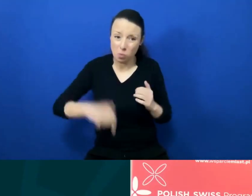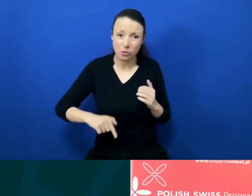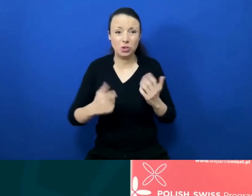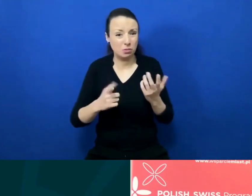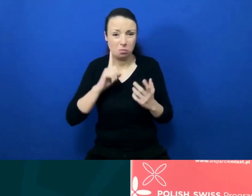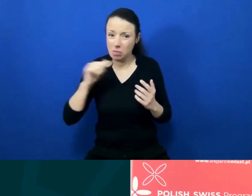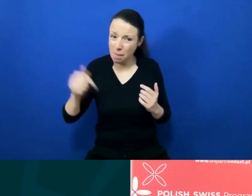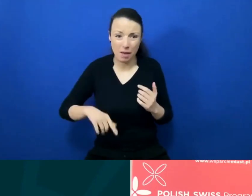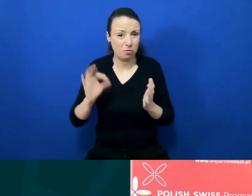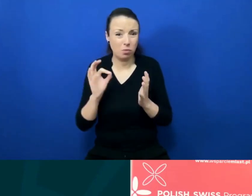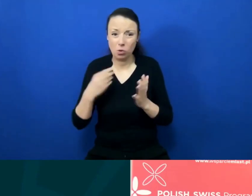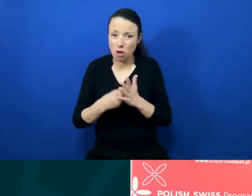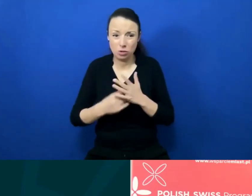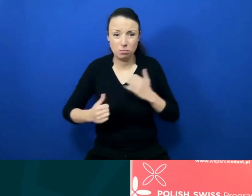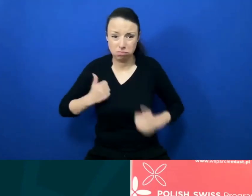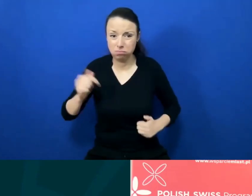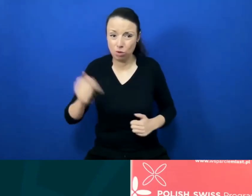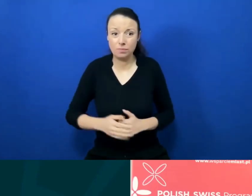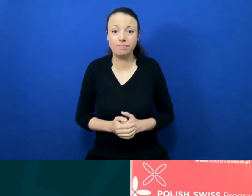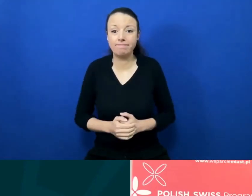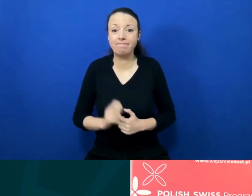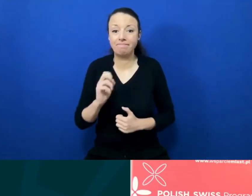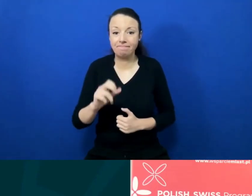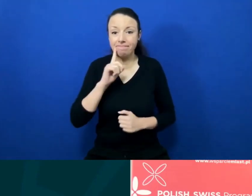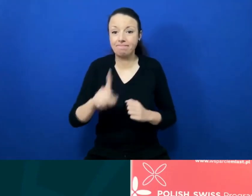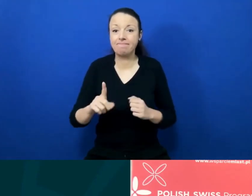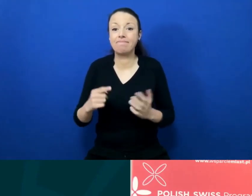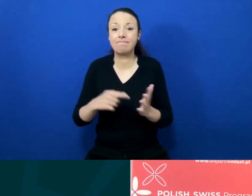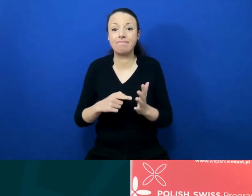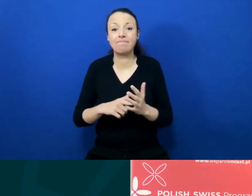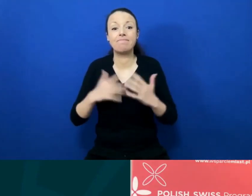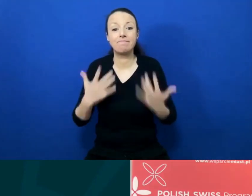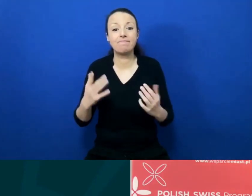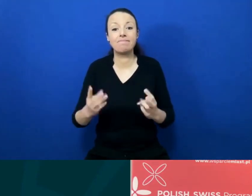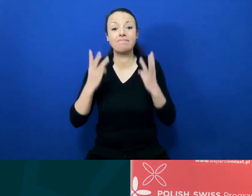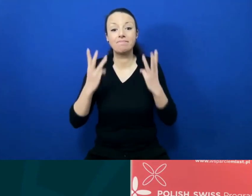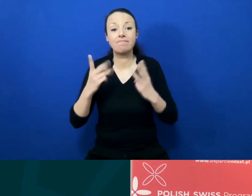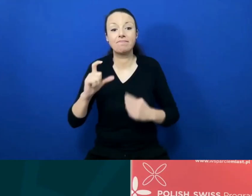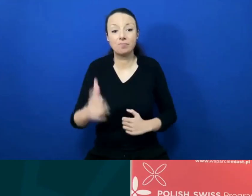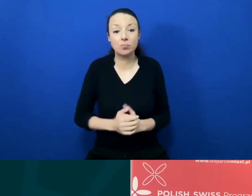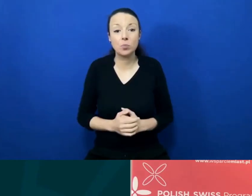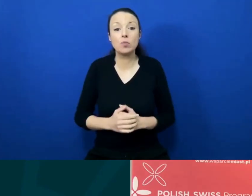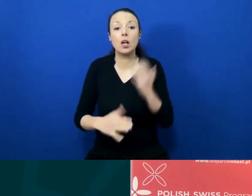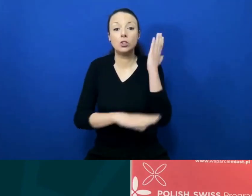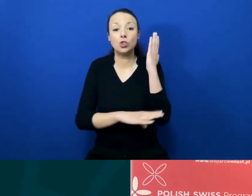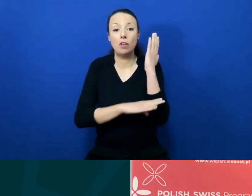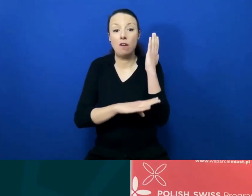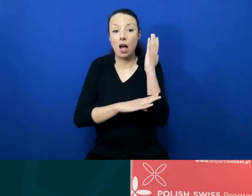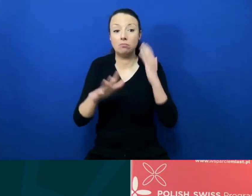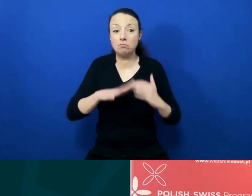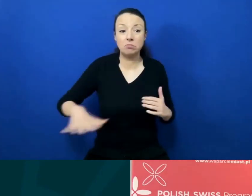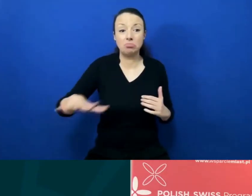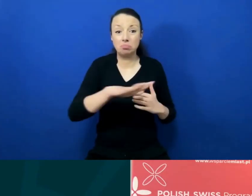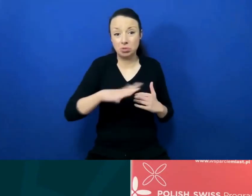is very important is that trees in urban areas are being followed by the city services. So